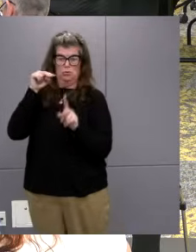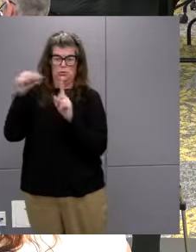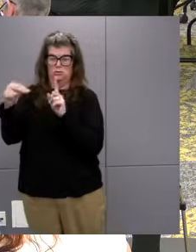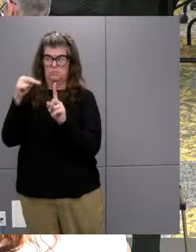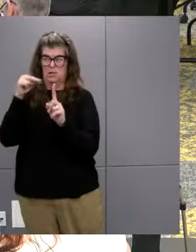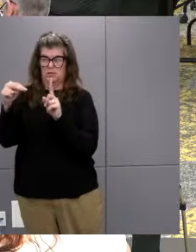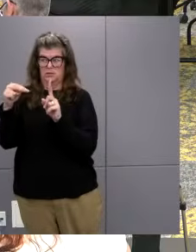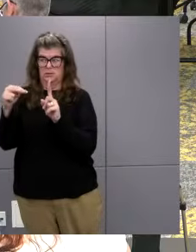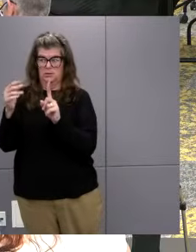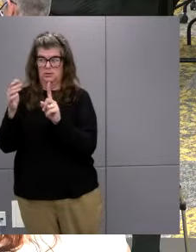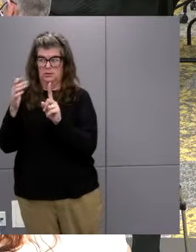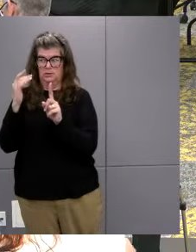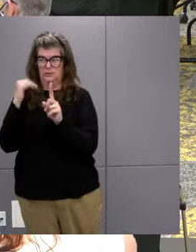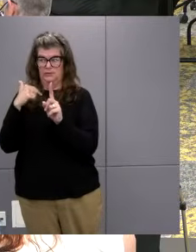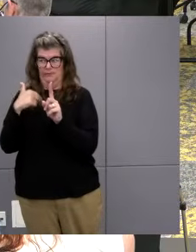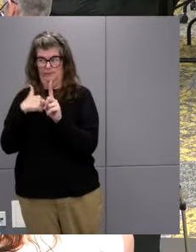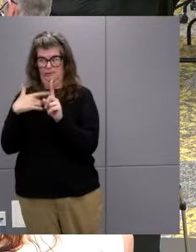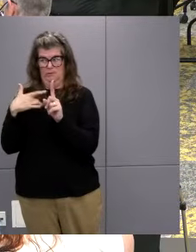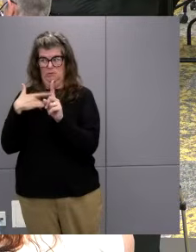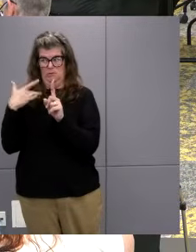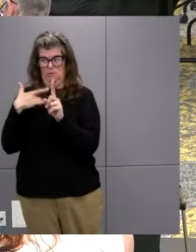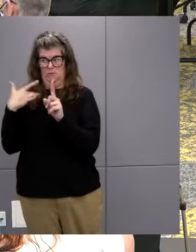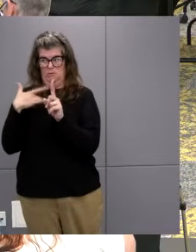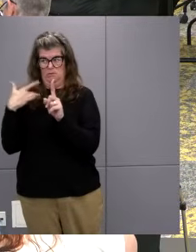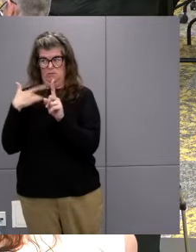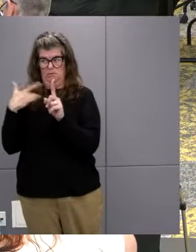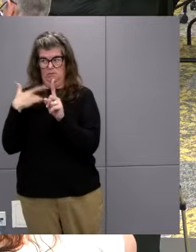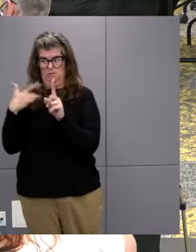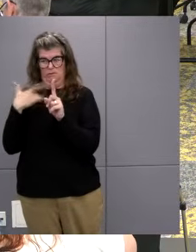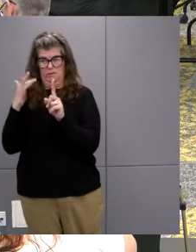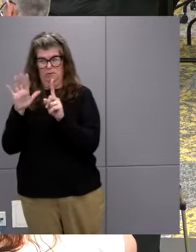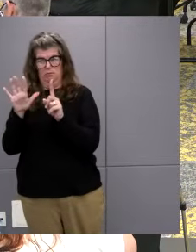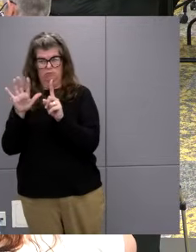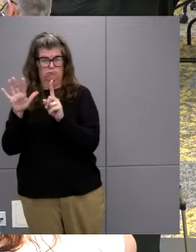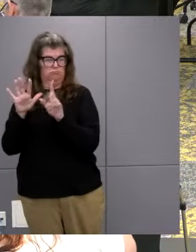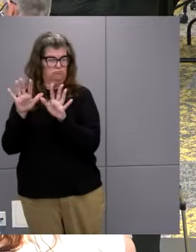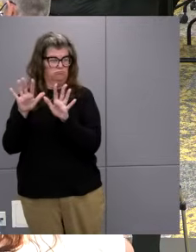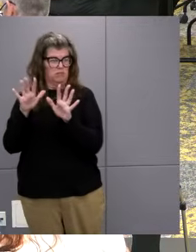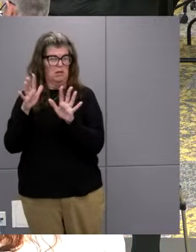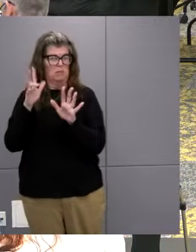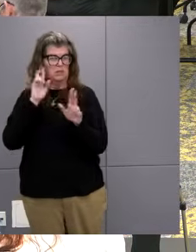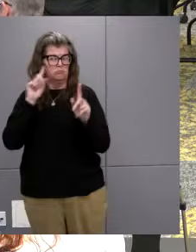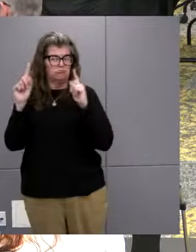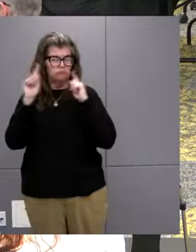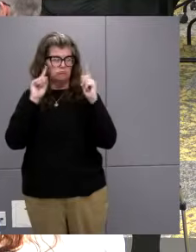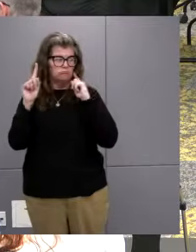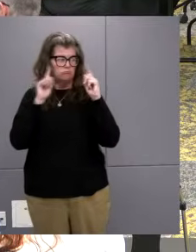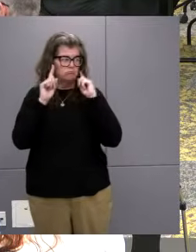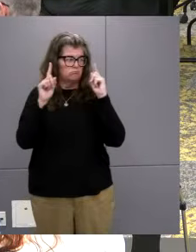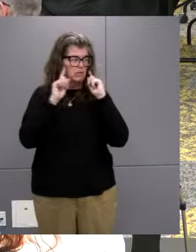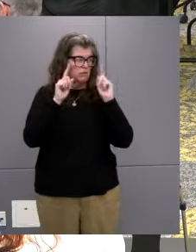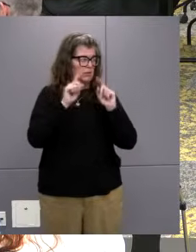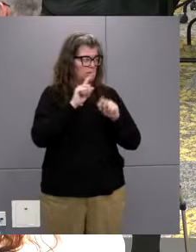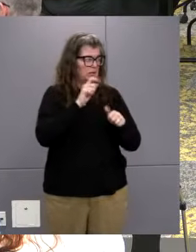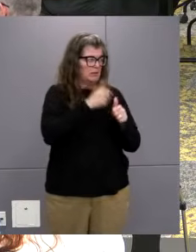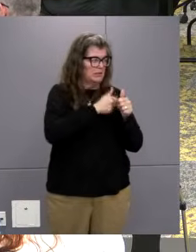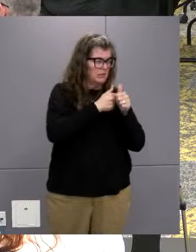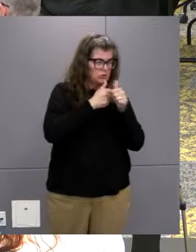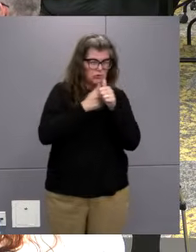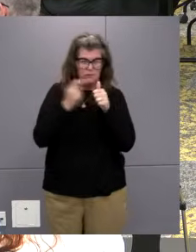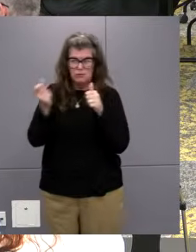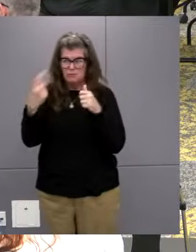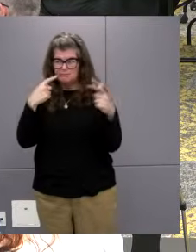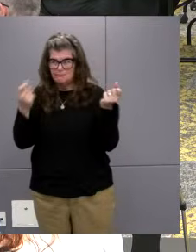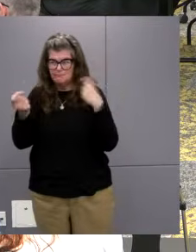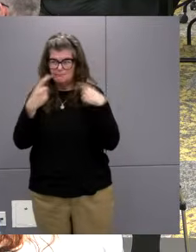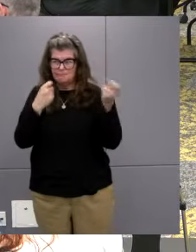have a sense of what board members feel about this, okay? I really do. I've been hearing from all of you, almost all of you individually,